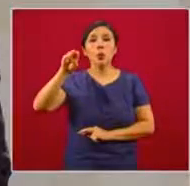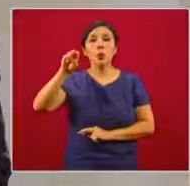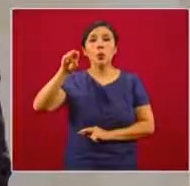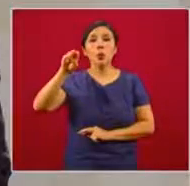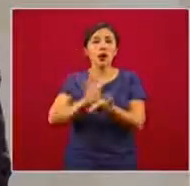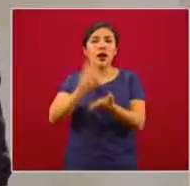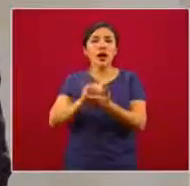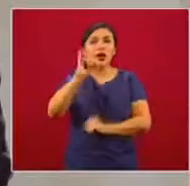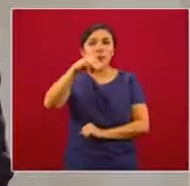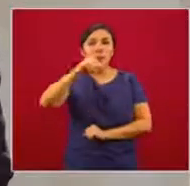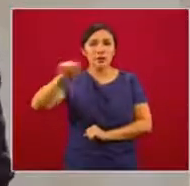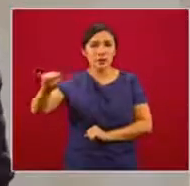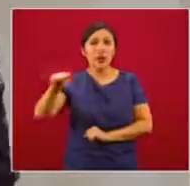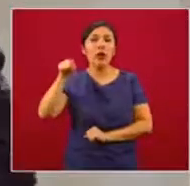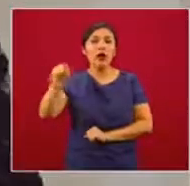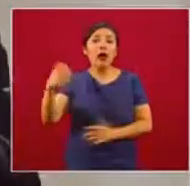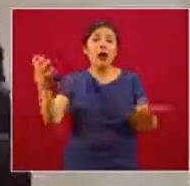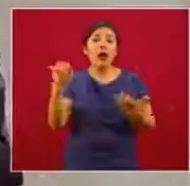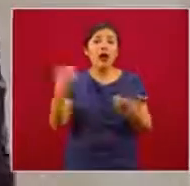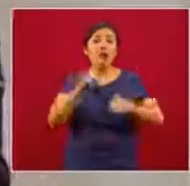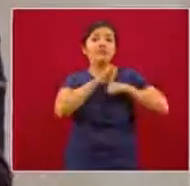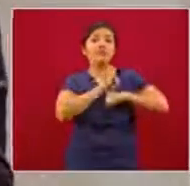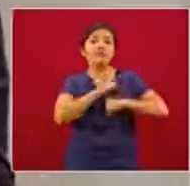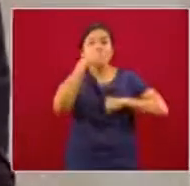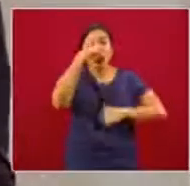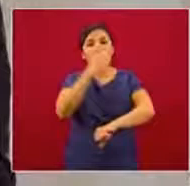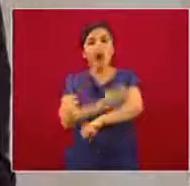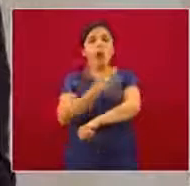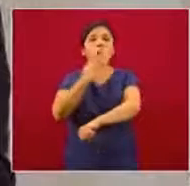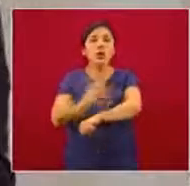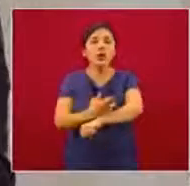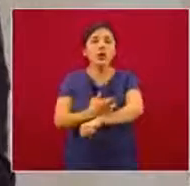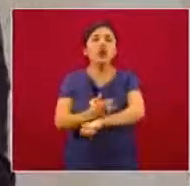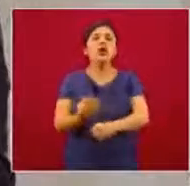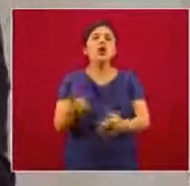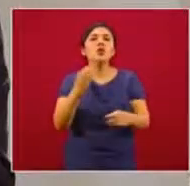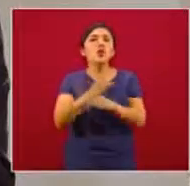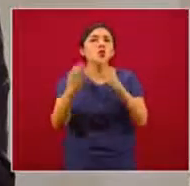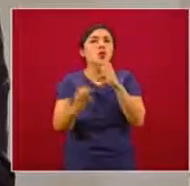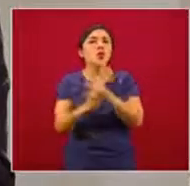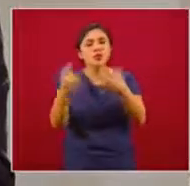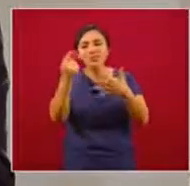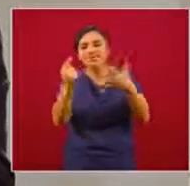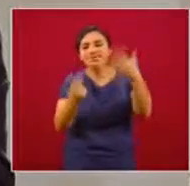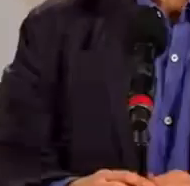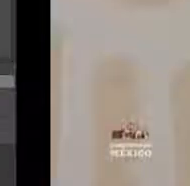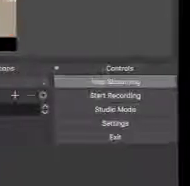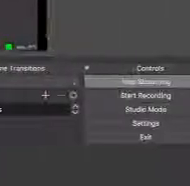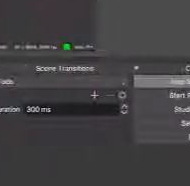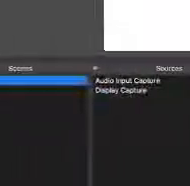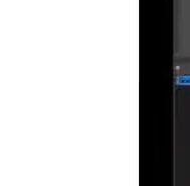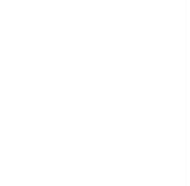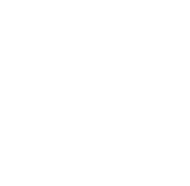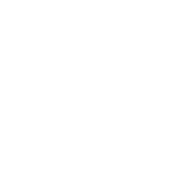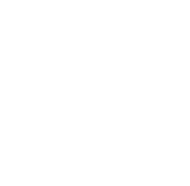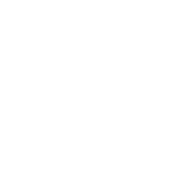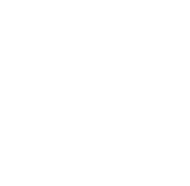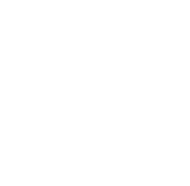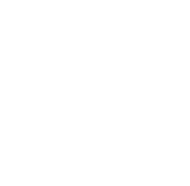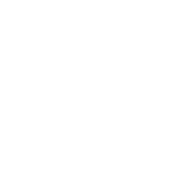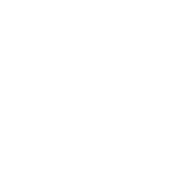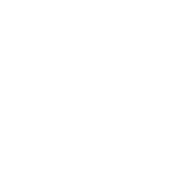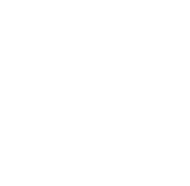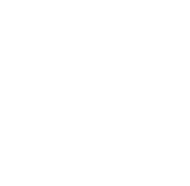del Instituto Mexicano del Seguro Social y quien está a cargo de coordinar todos estos elementos que tienen que ver con la implantación de